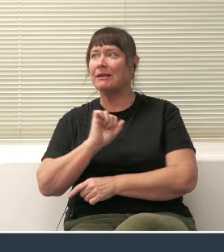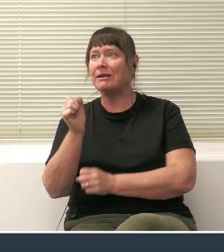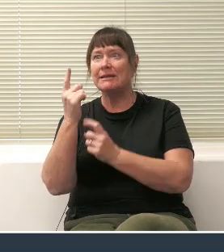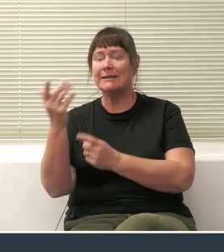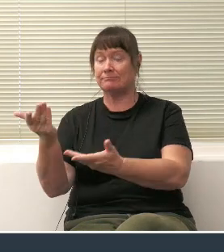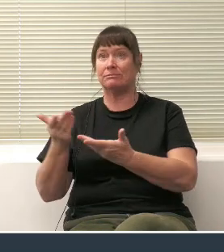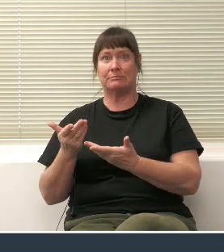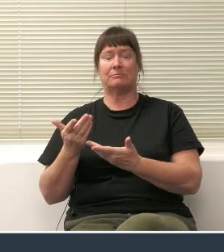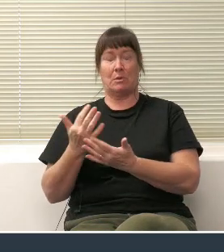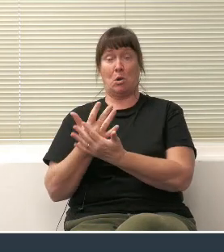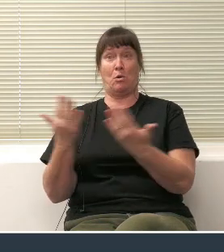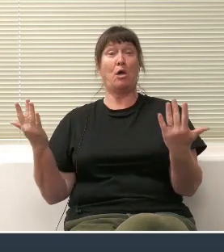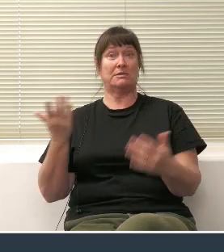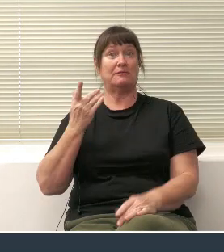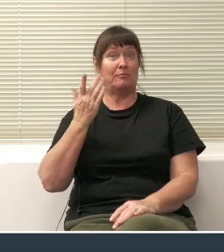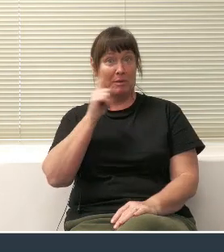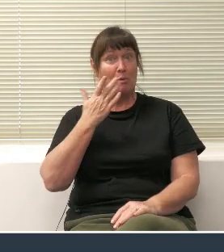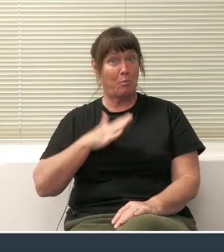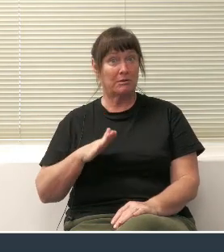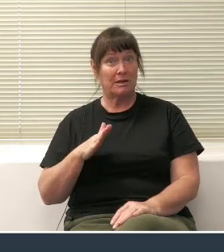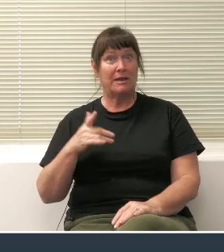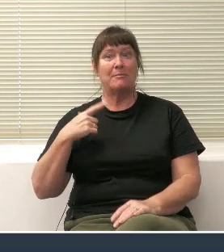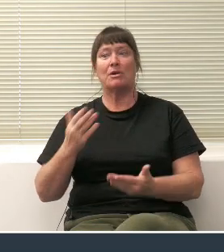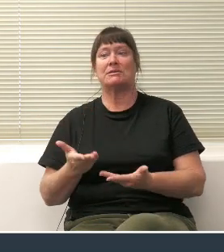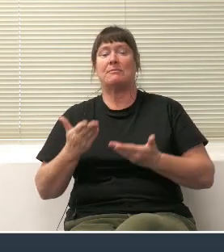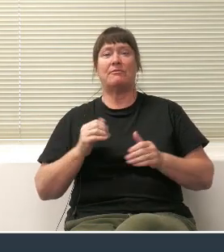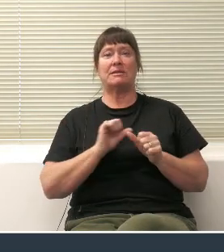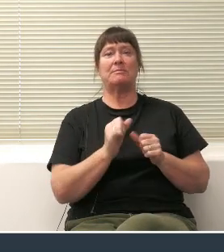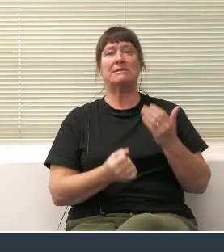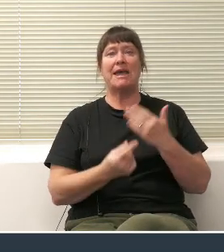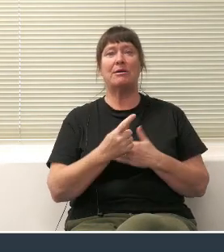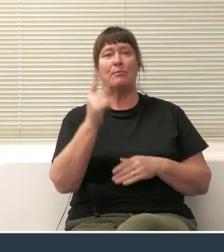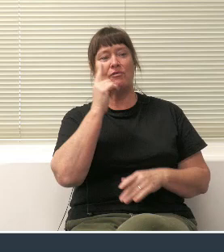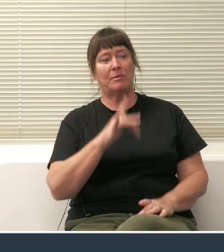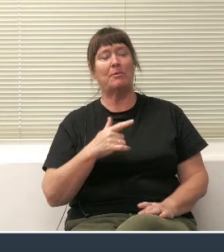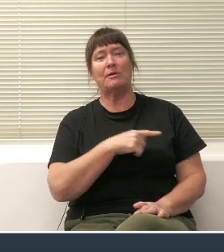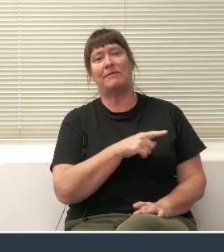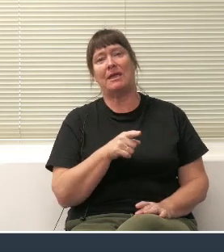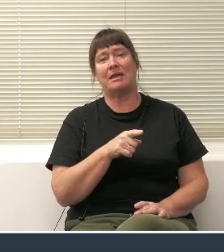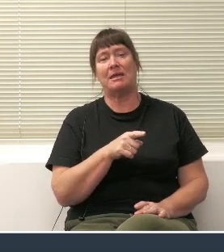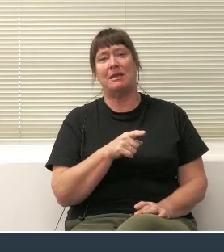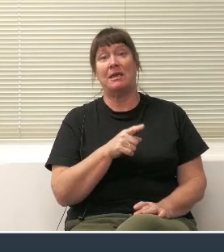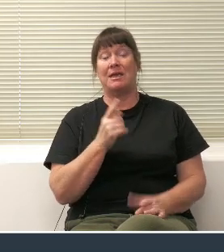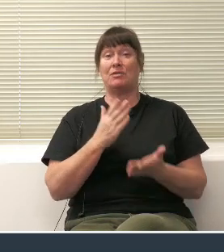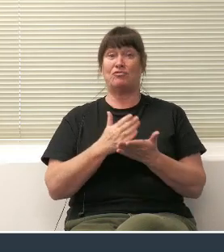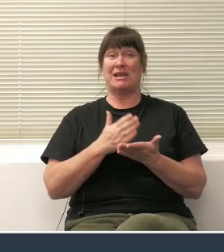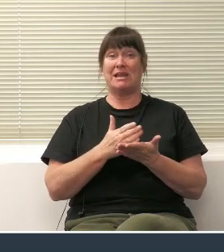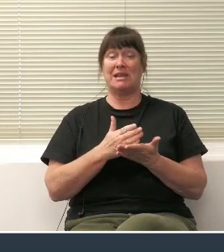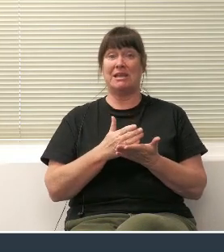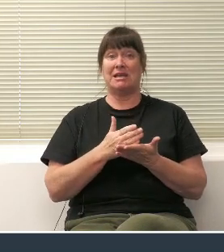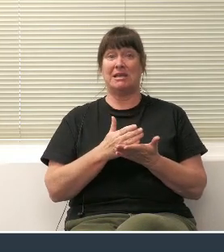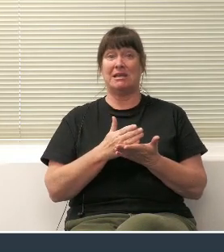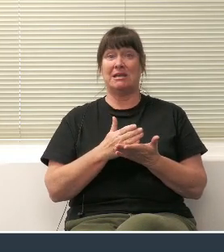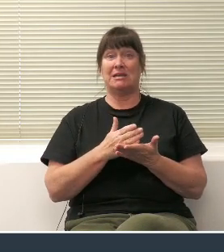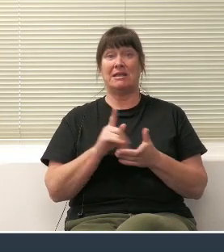ideas as we possibly can, because that will give us the best outcome for our tenants. And at the end of the day, that is